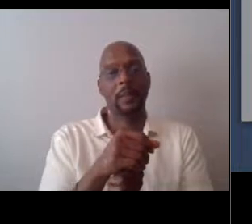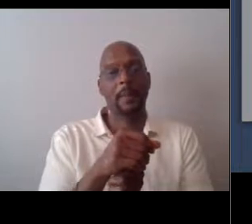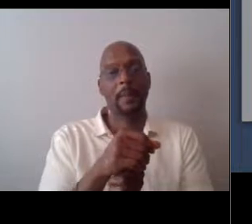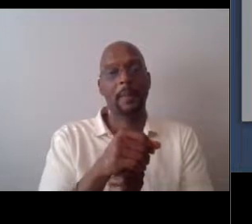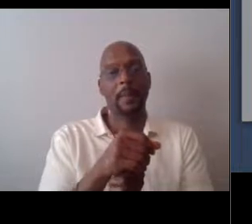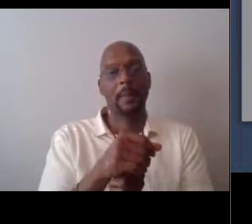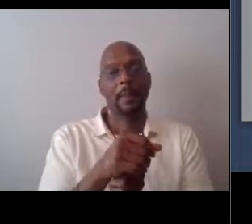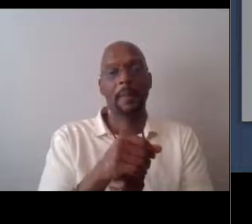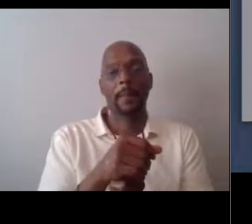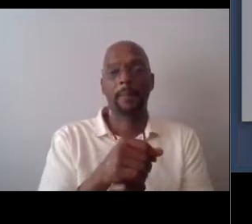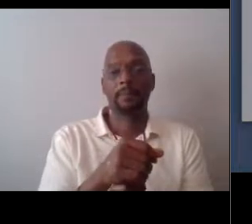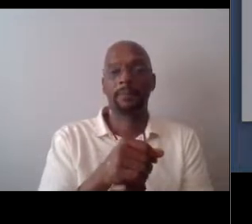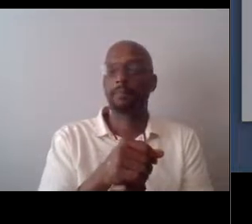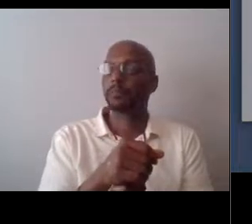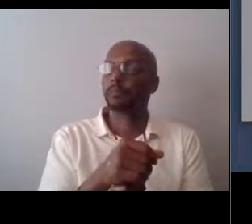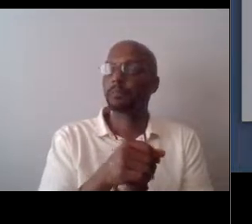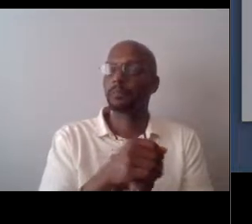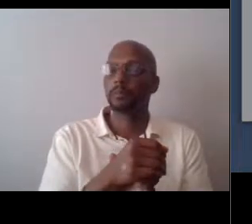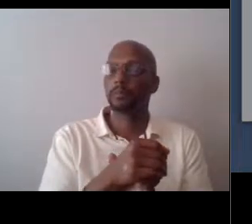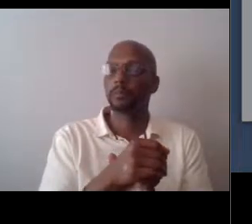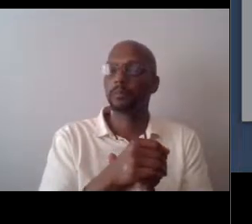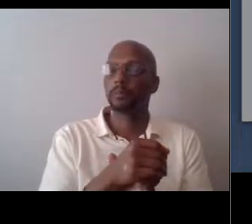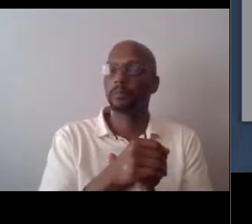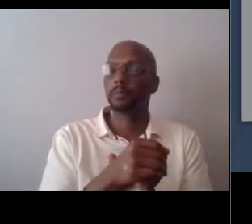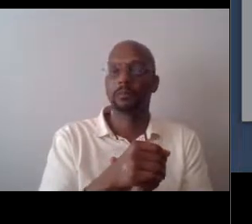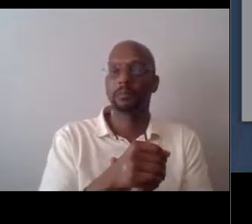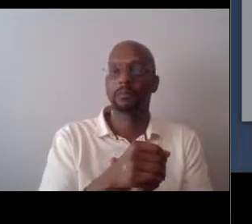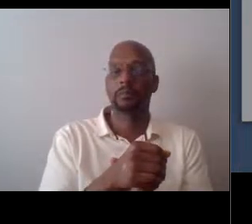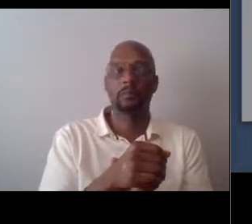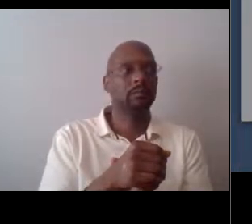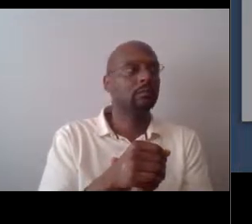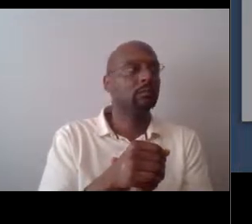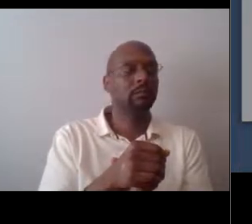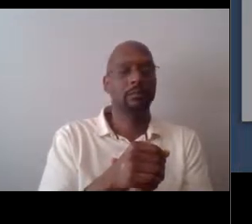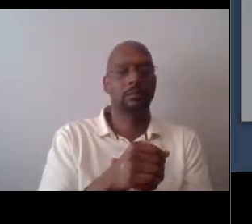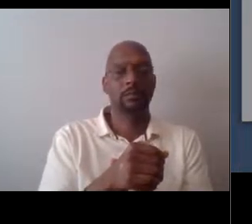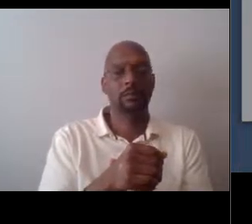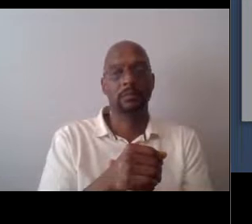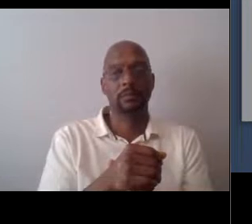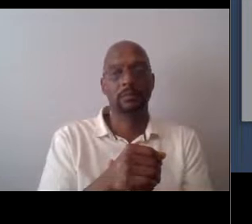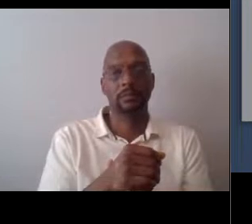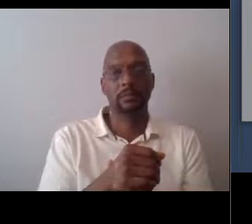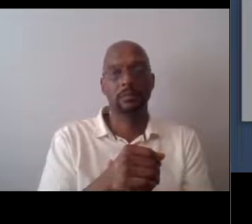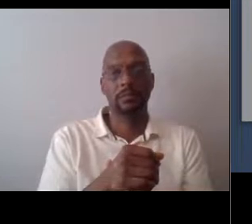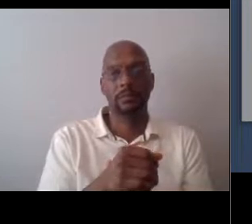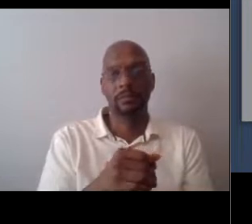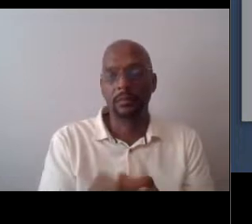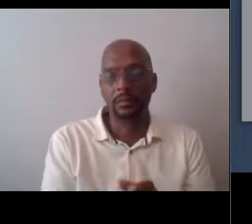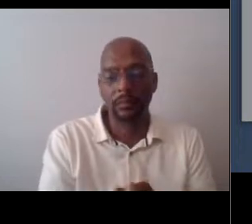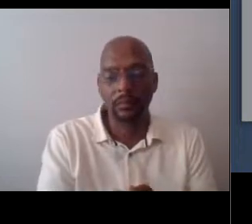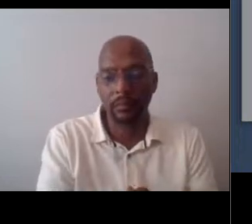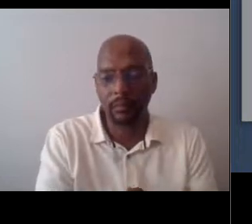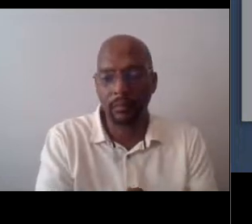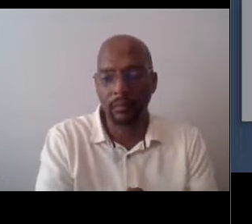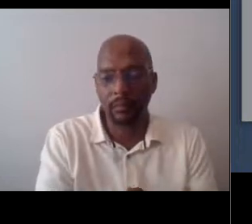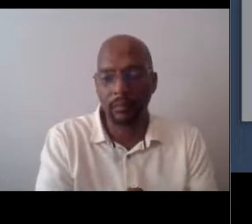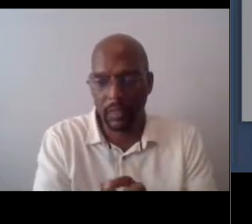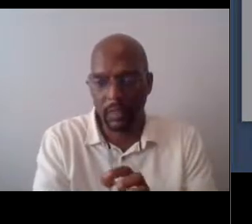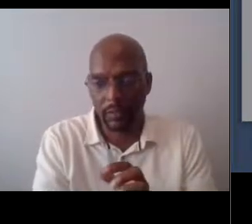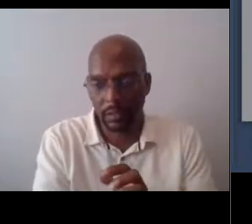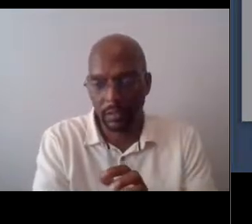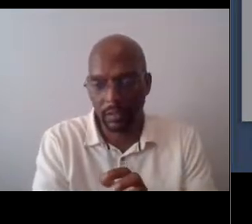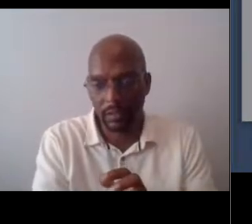Vice Chair Gardino, you're next on my list. I think mine was partially covered, though I'm still a little puzzled